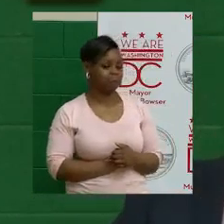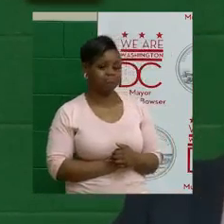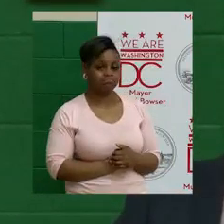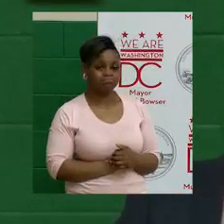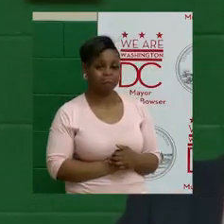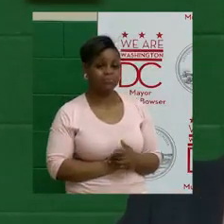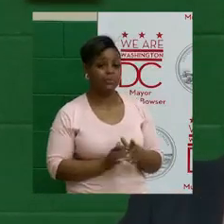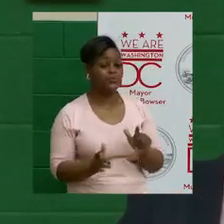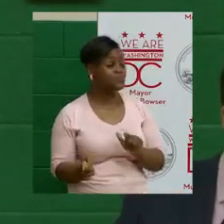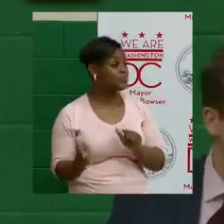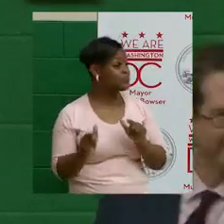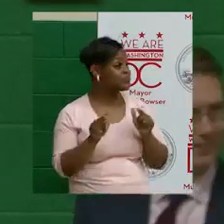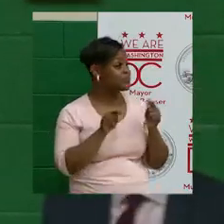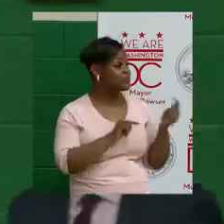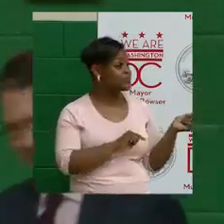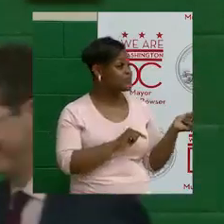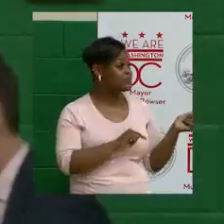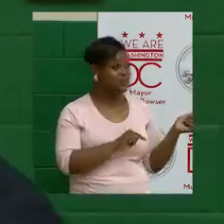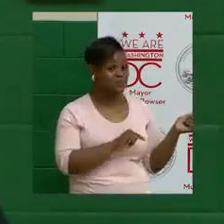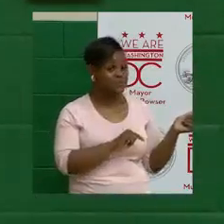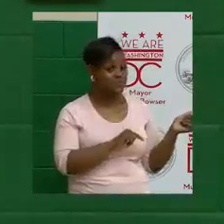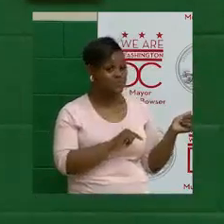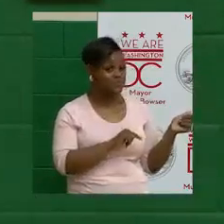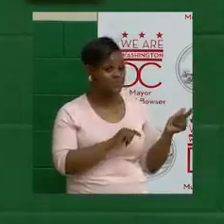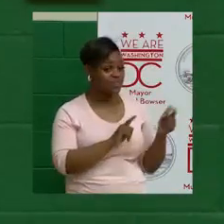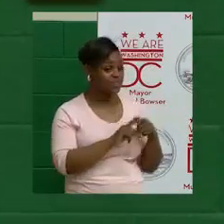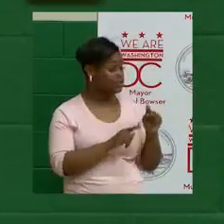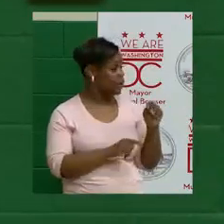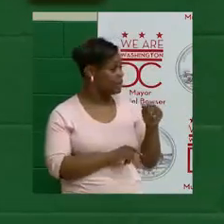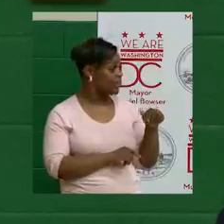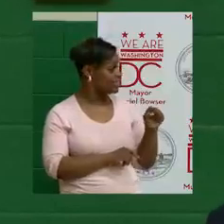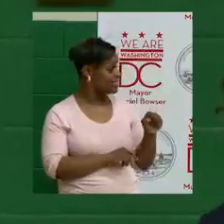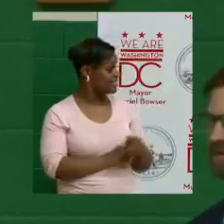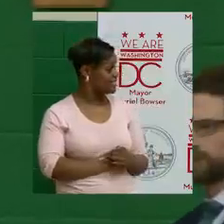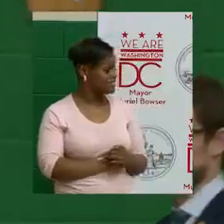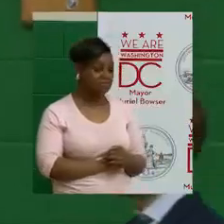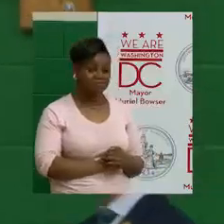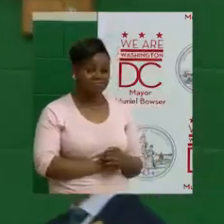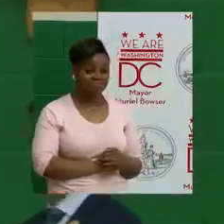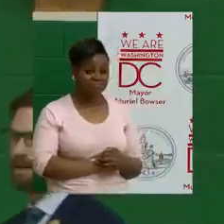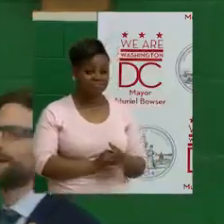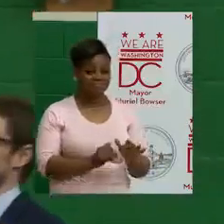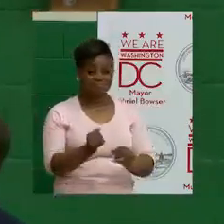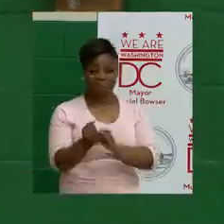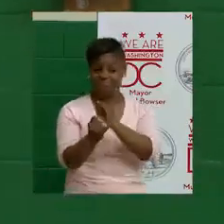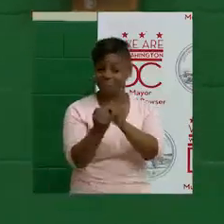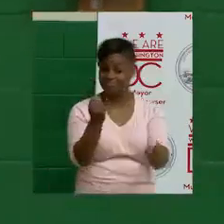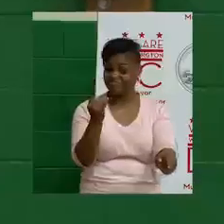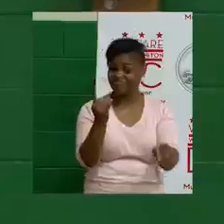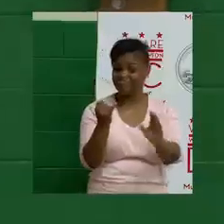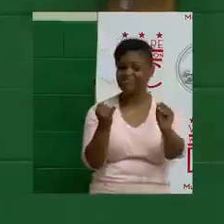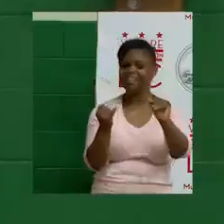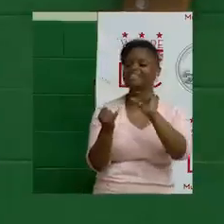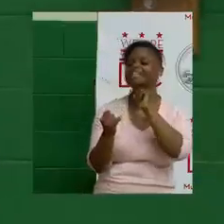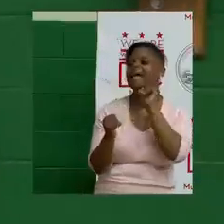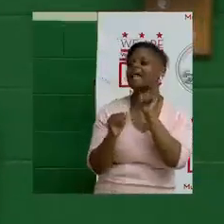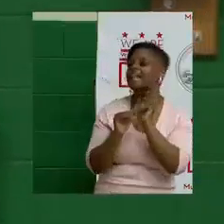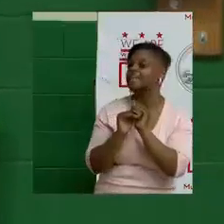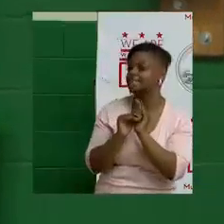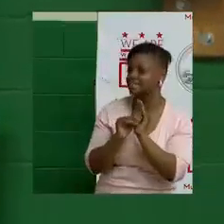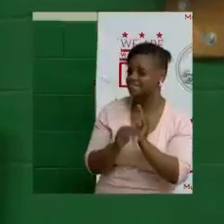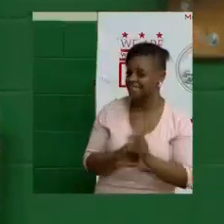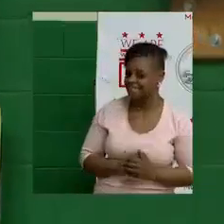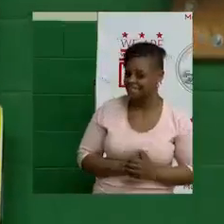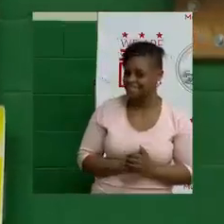then I'm going to hand it over, I think, back to Tomas. And last but certainly, thank you, Victoria, and last and certainly not least,